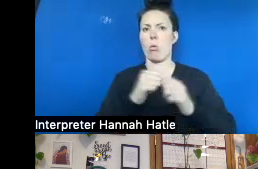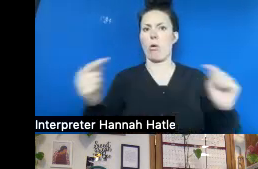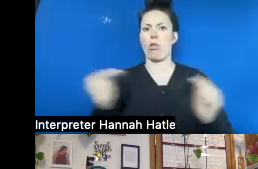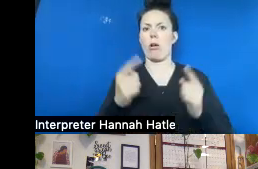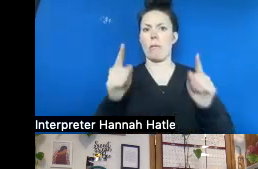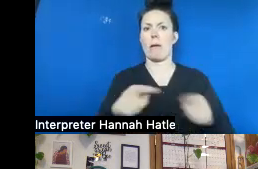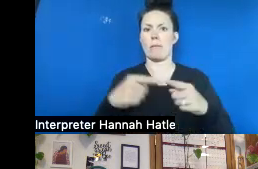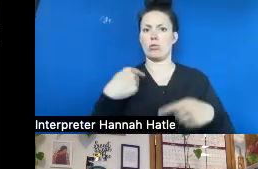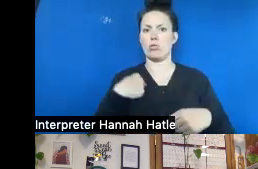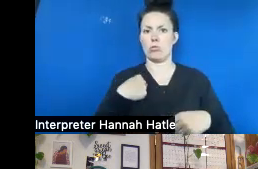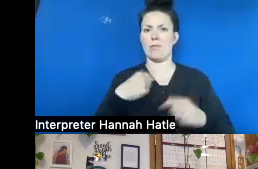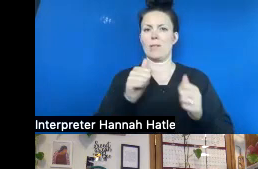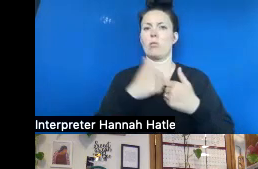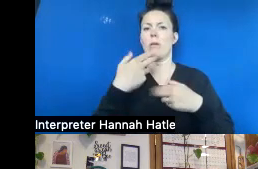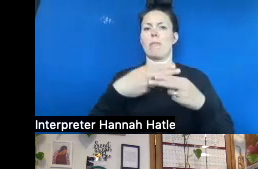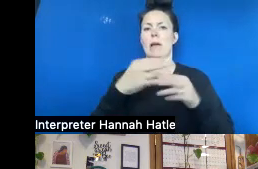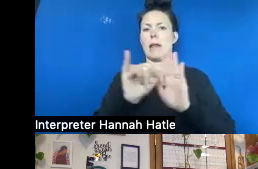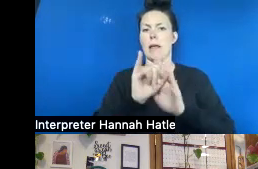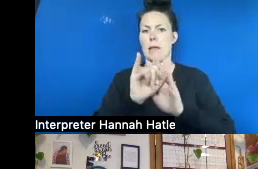we really just want to